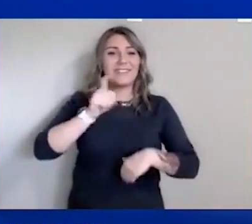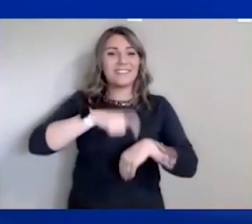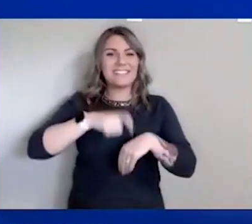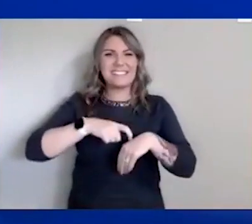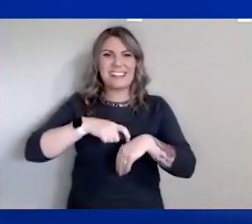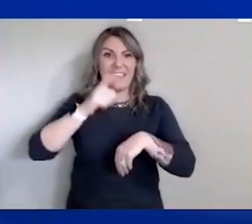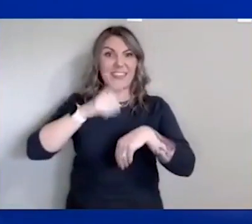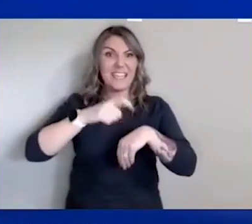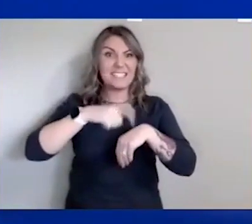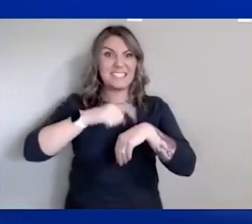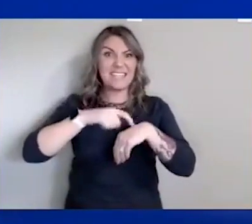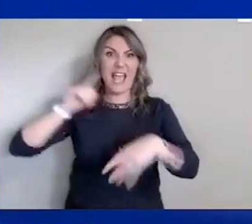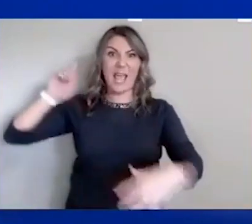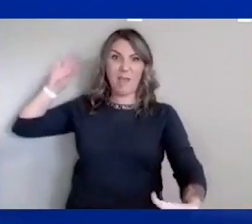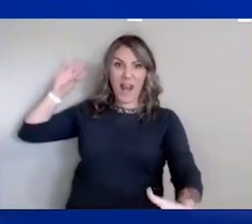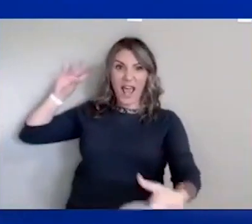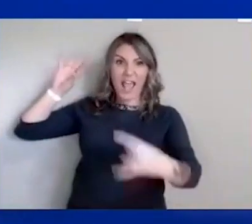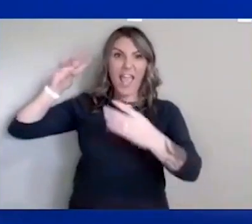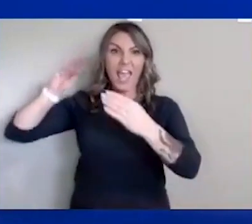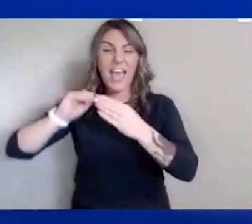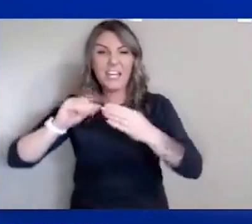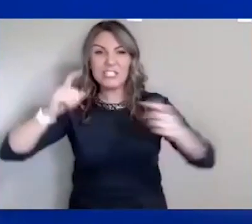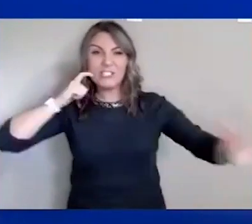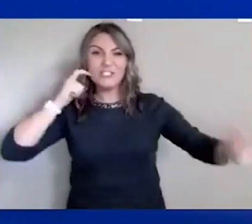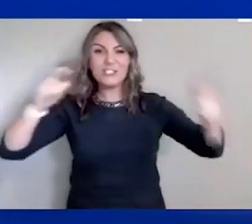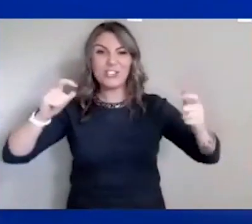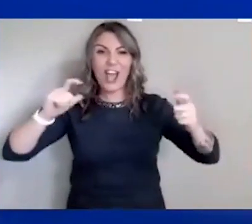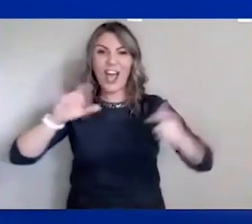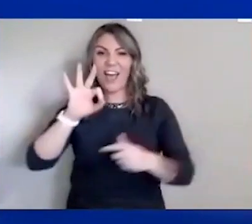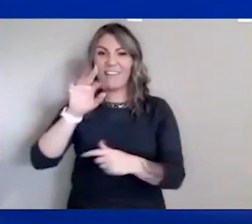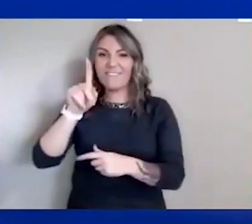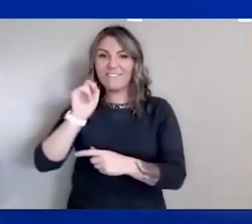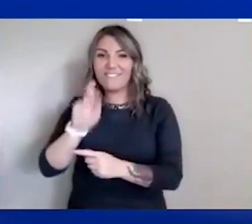called the Big Flip. It'll make sense